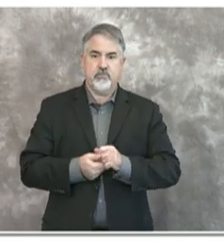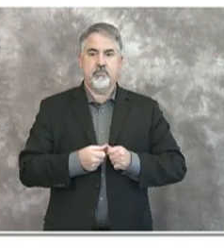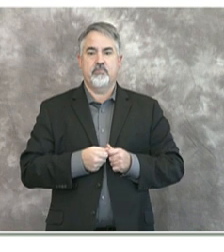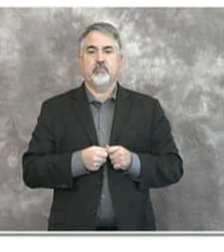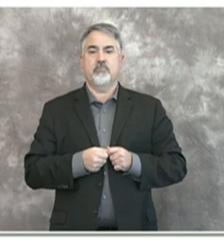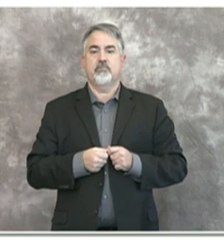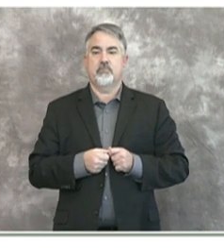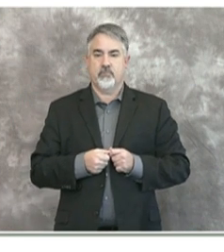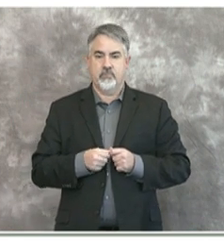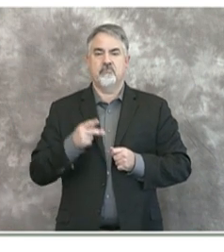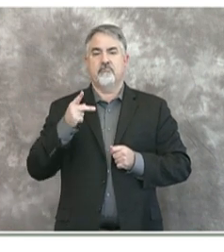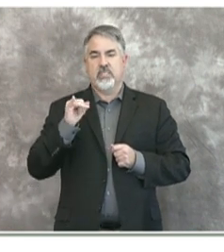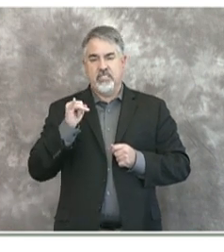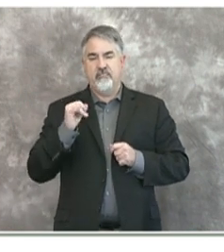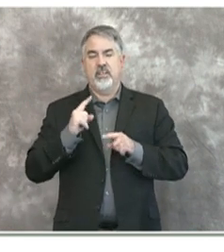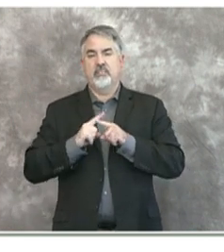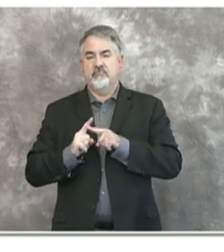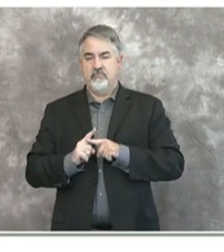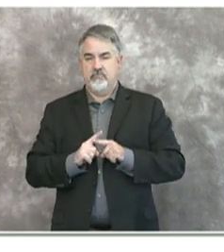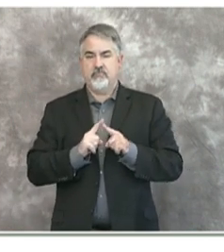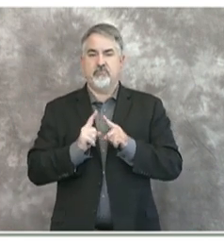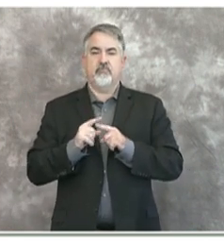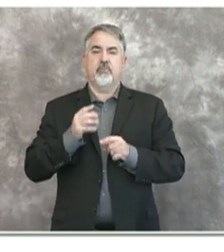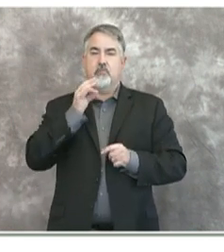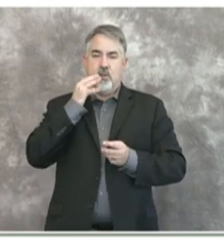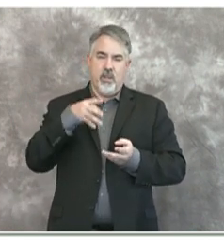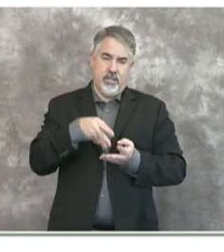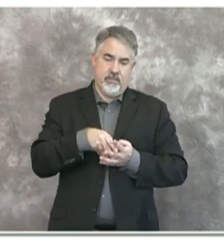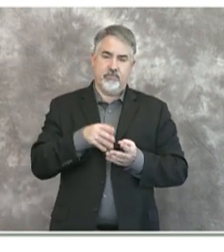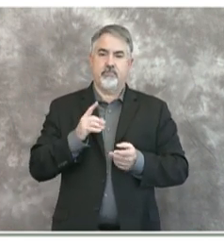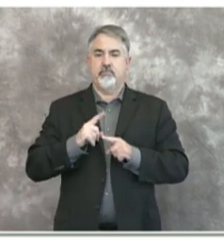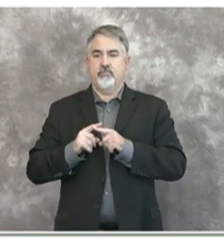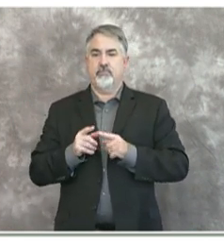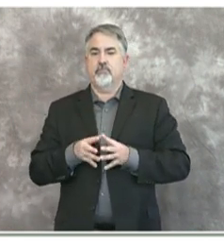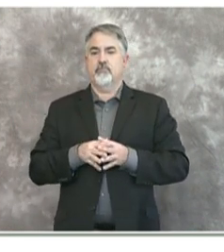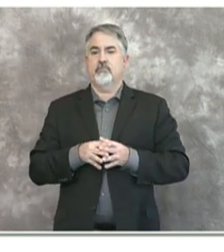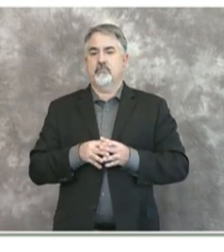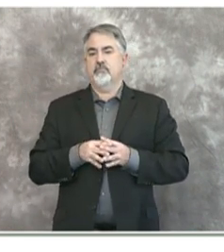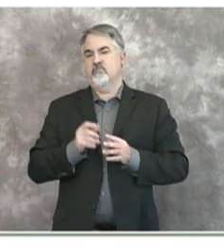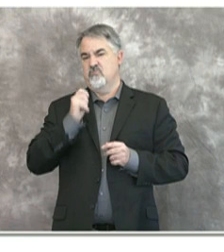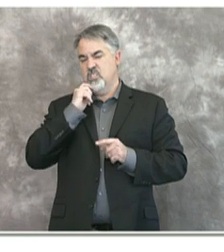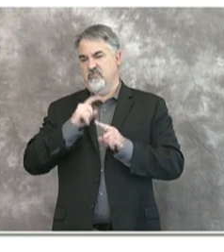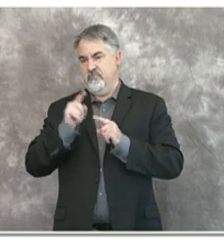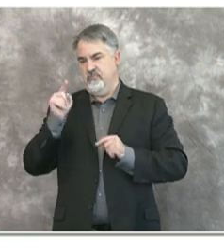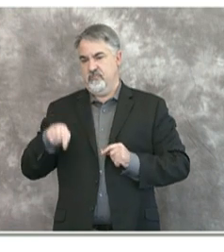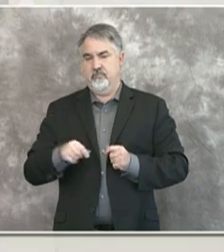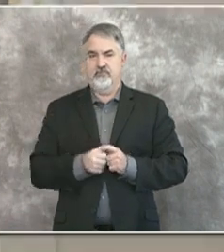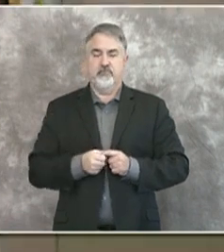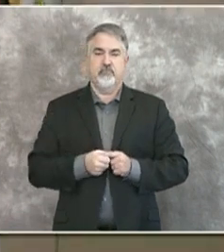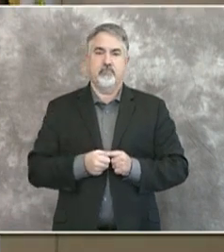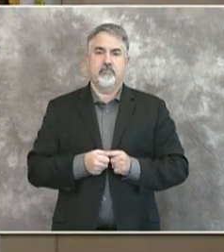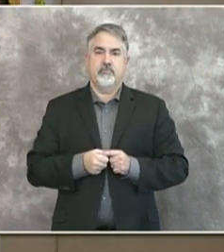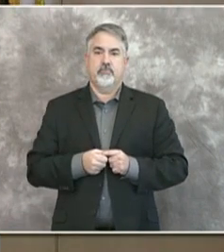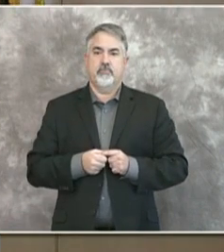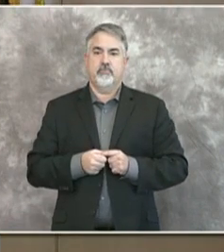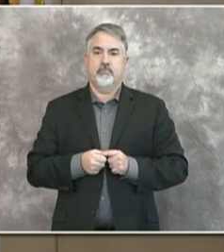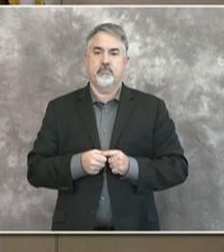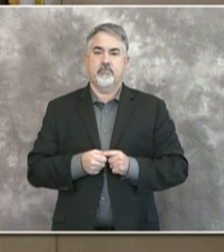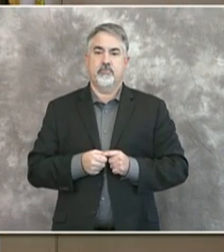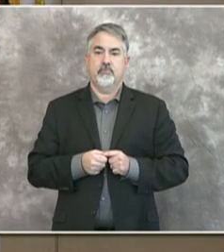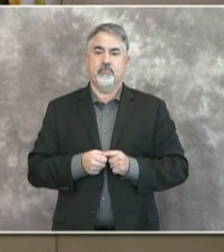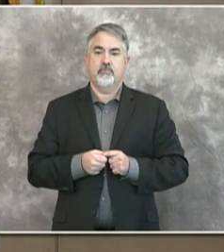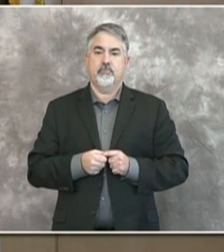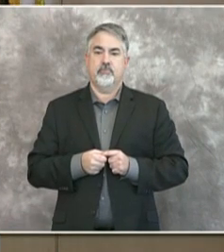Islanders, and we have 1 each for American Indians and multiple races. As always, our